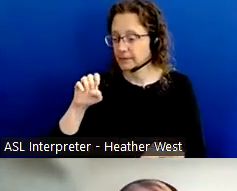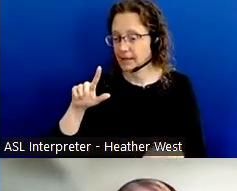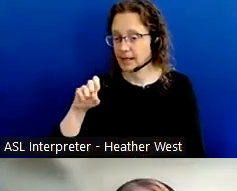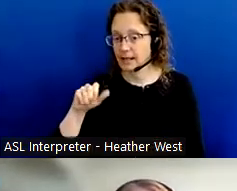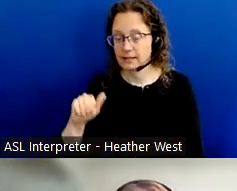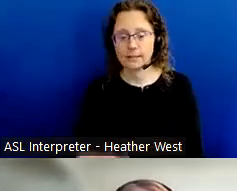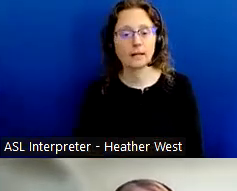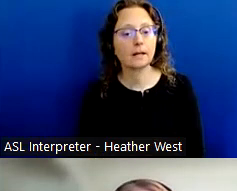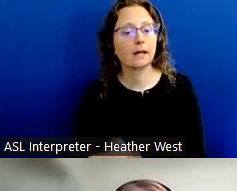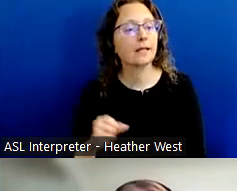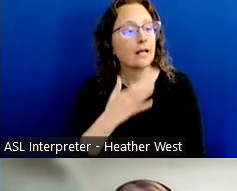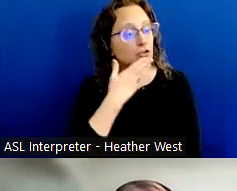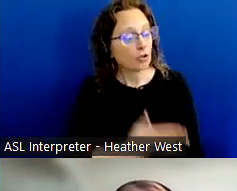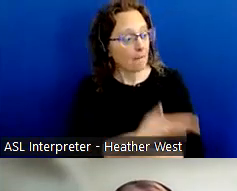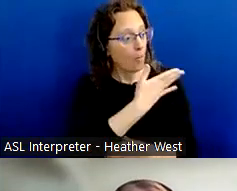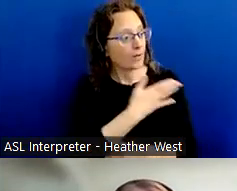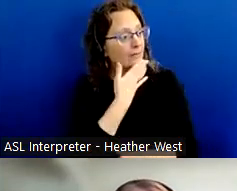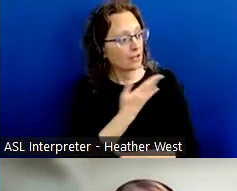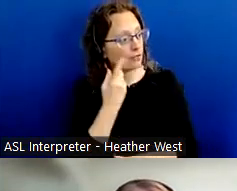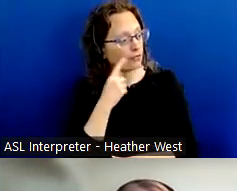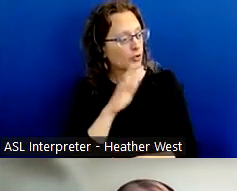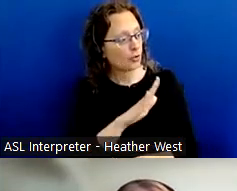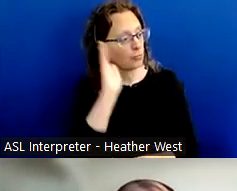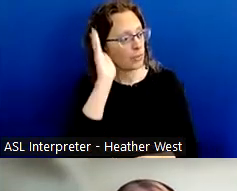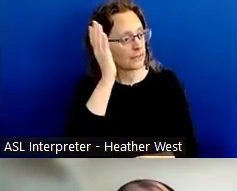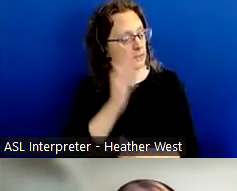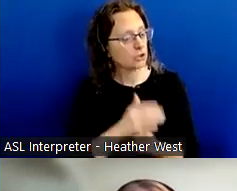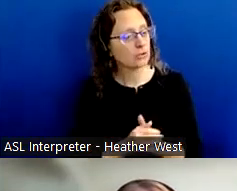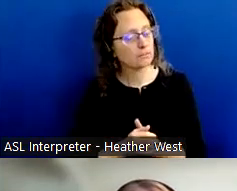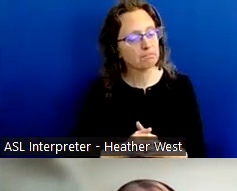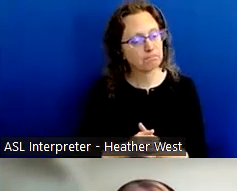Hi, yes, good morning, and thank you for the presentation. I'm